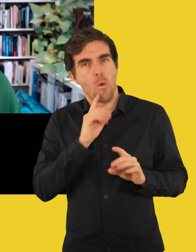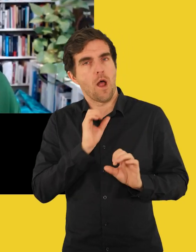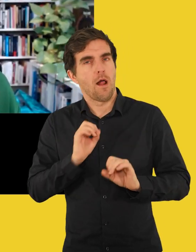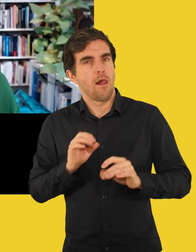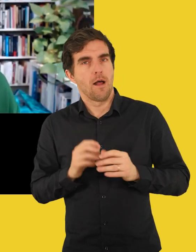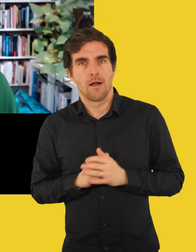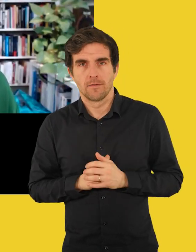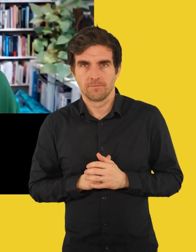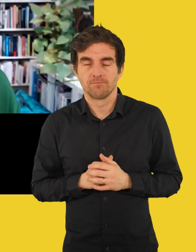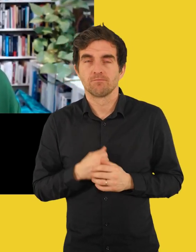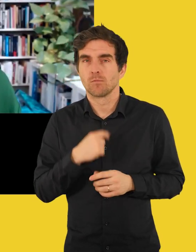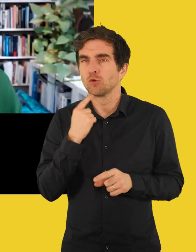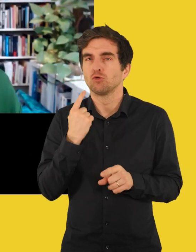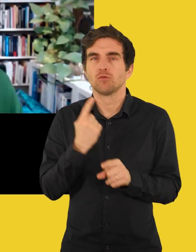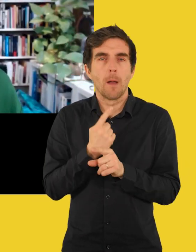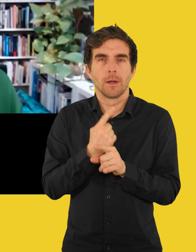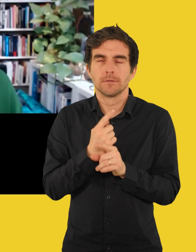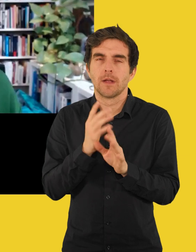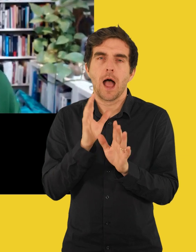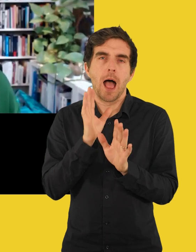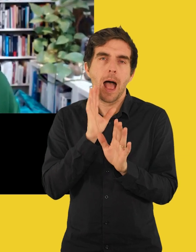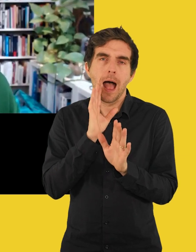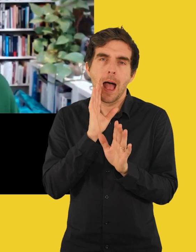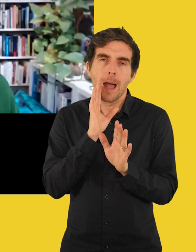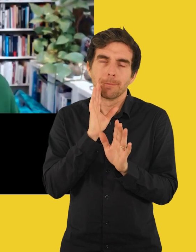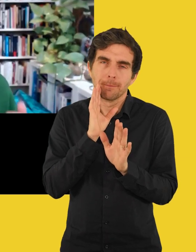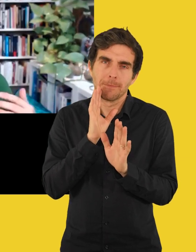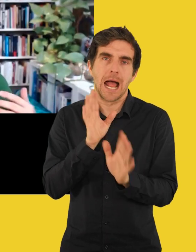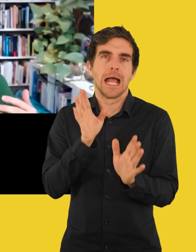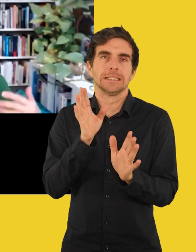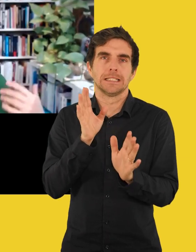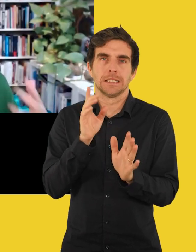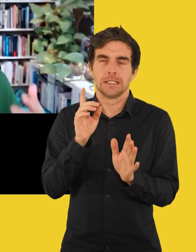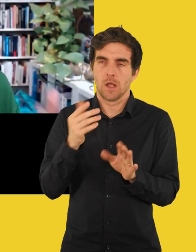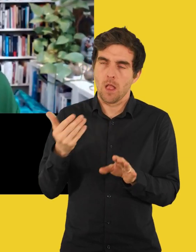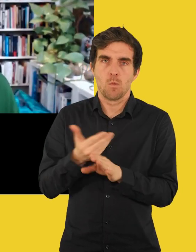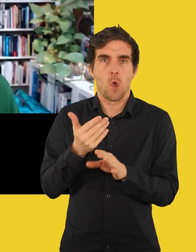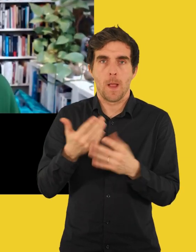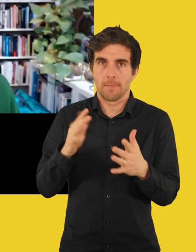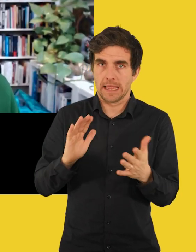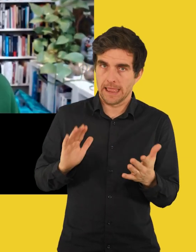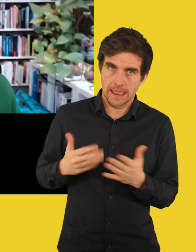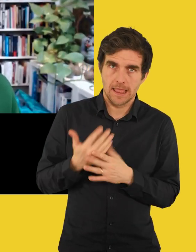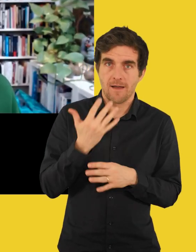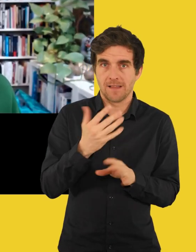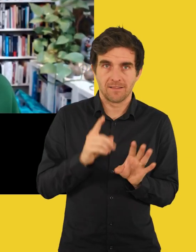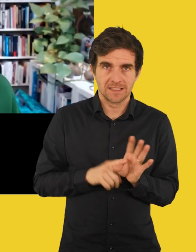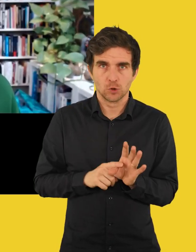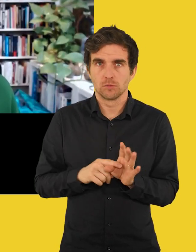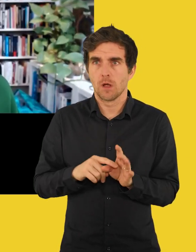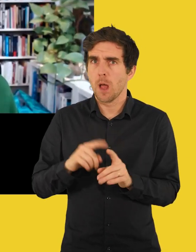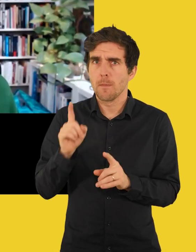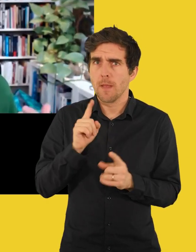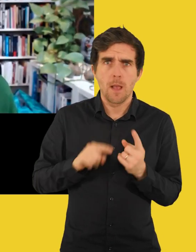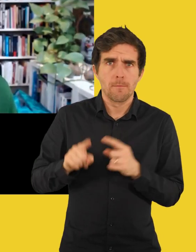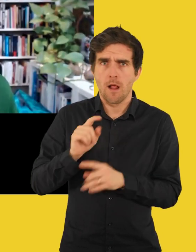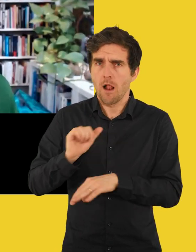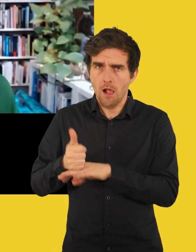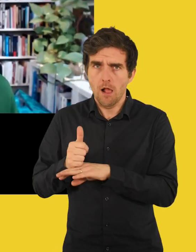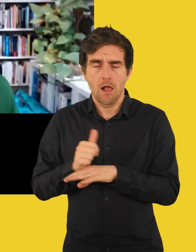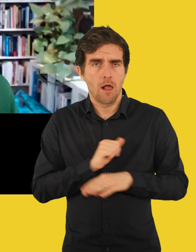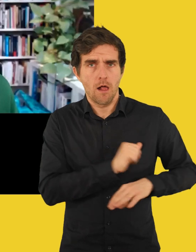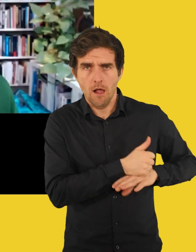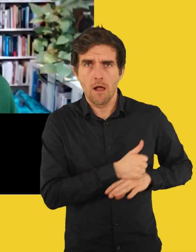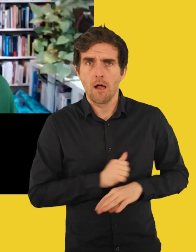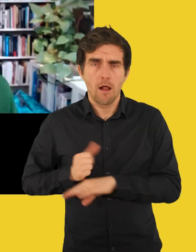to share? So I'm going to be talking about how the amazing work that's been happening over the last 5 years, of how people have been getting